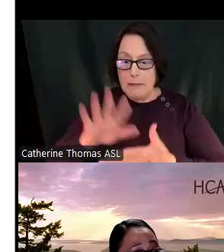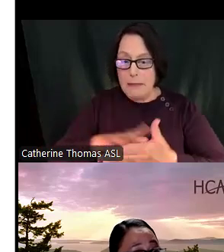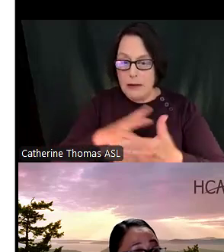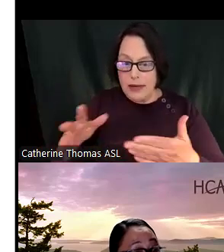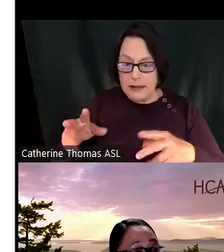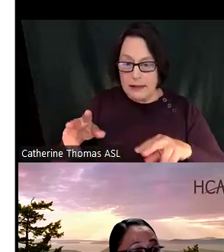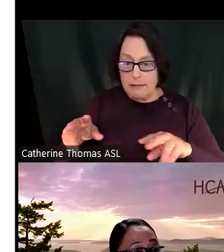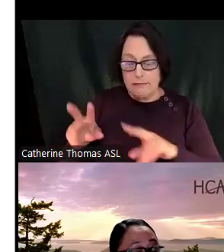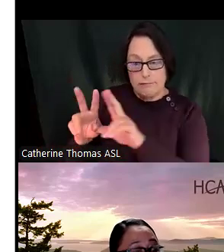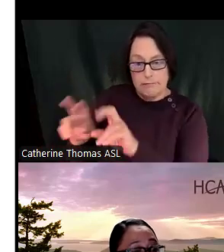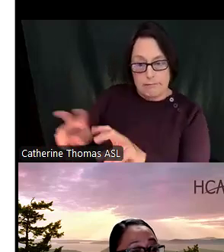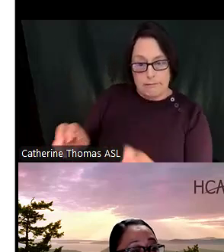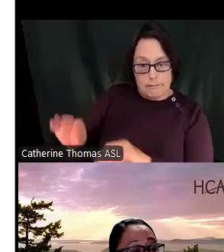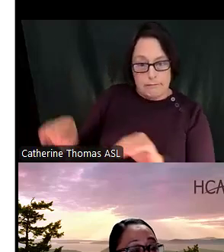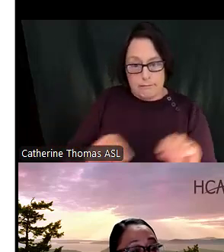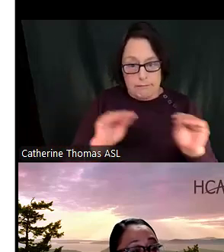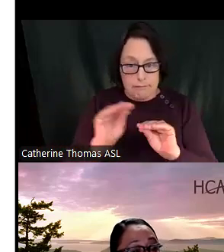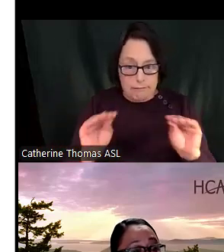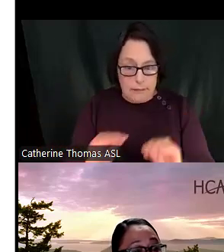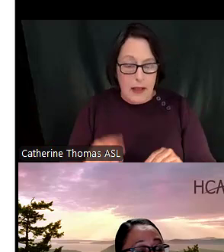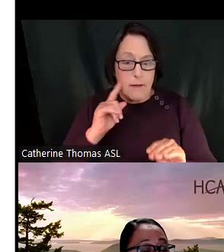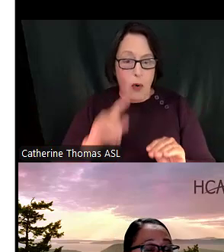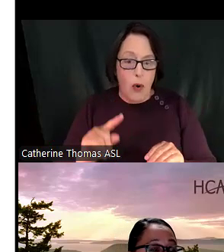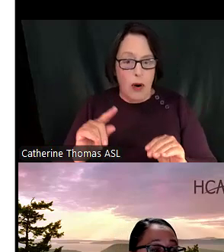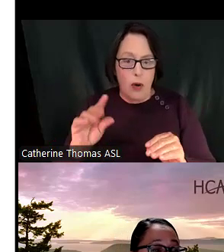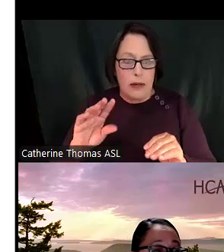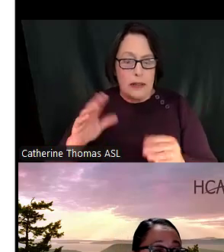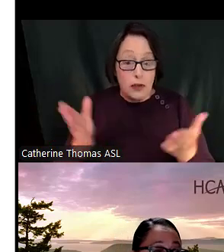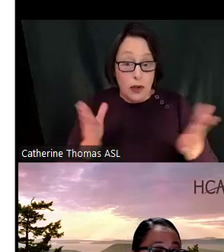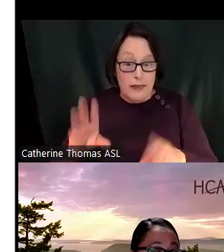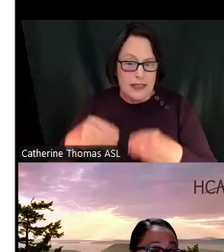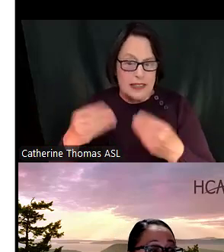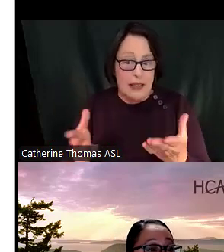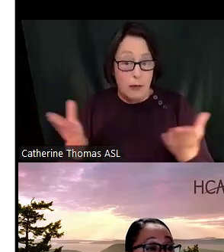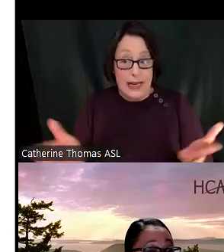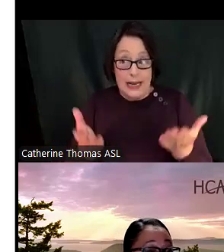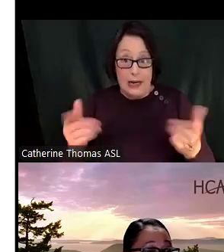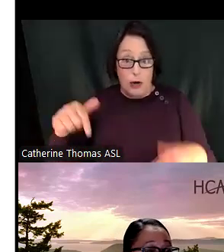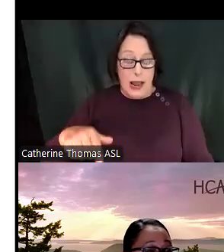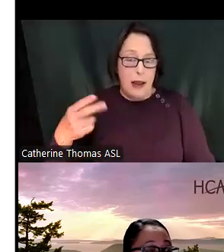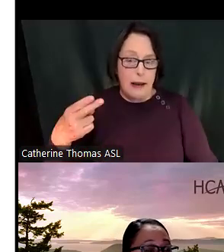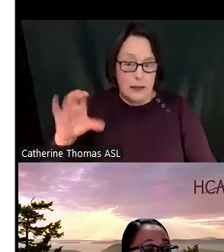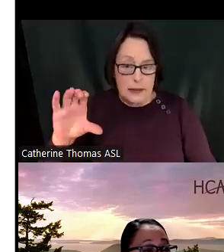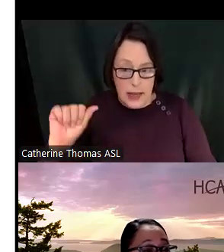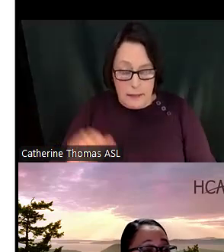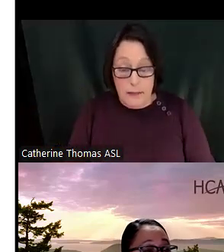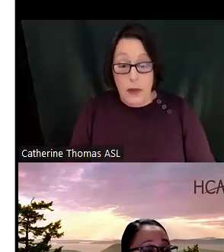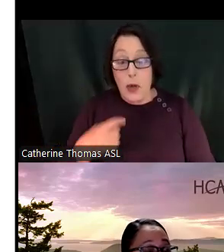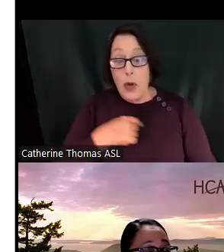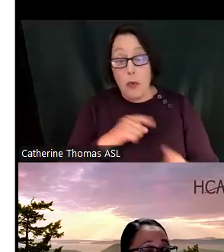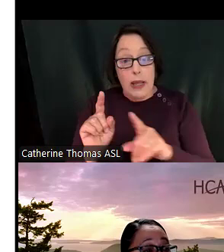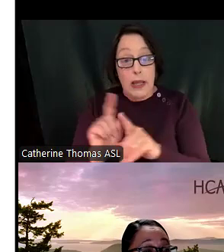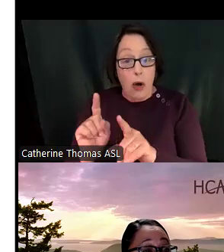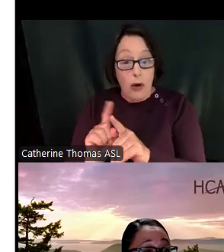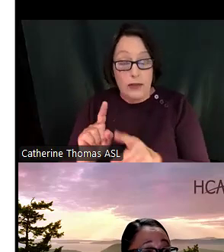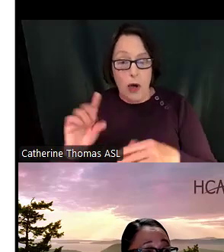managed care delivery system here at the Healthcare Authority. In addition, we provide